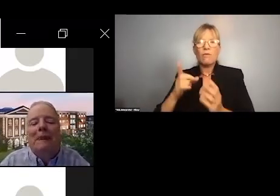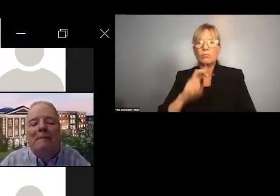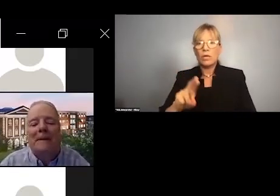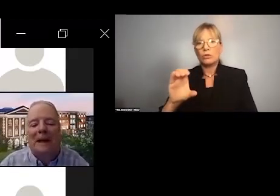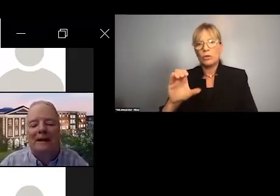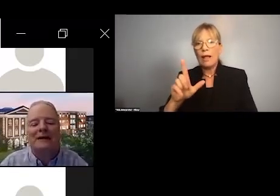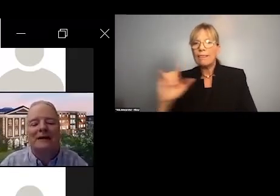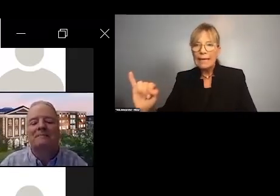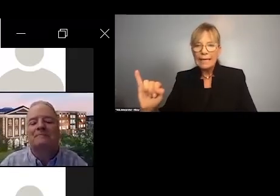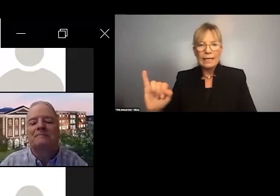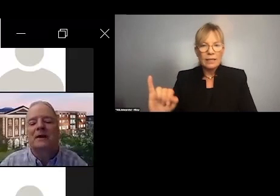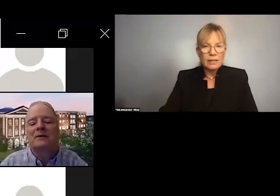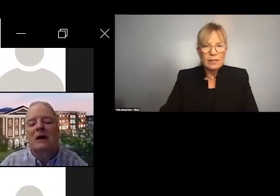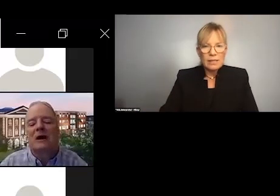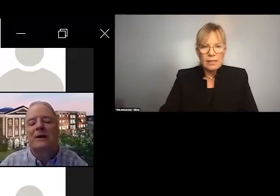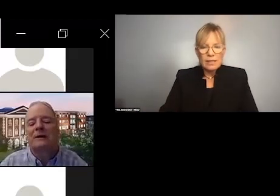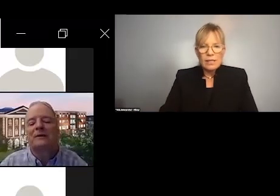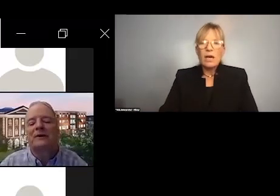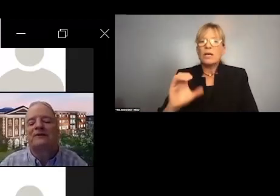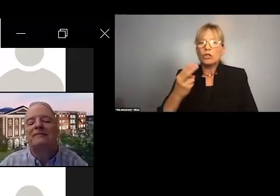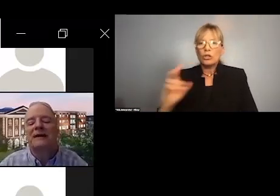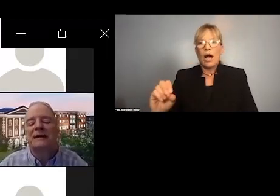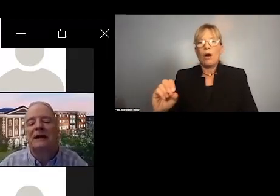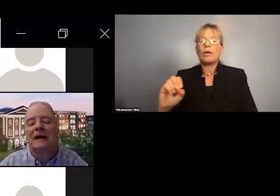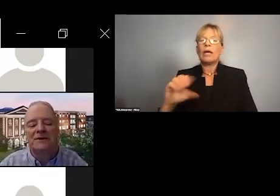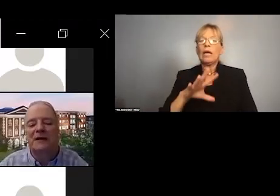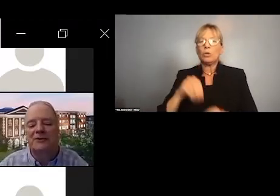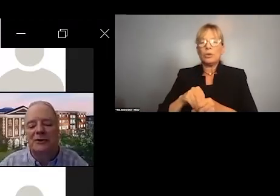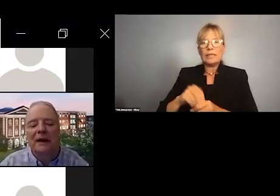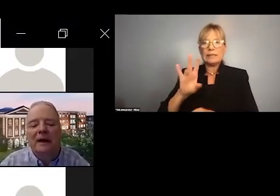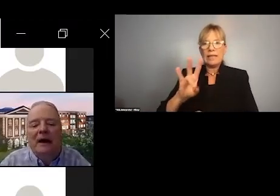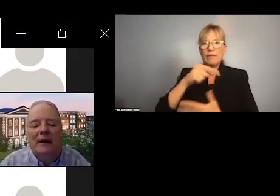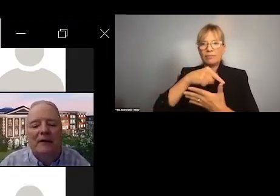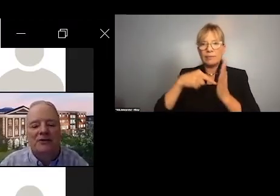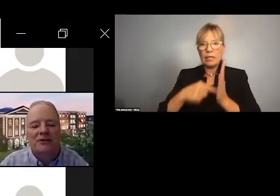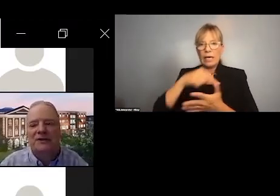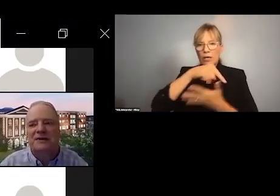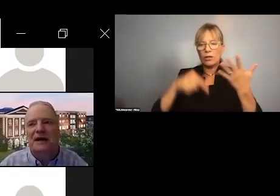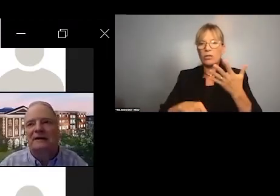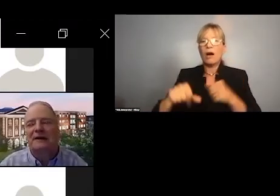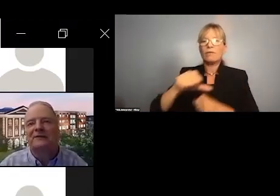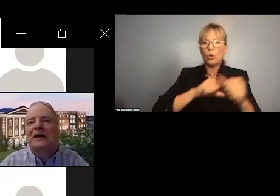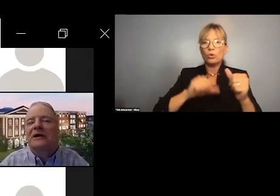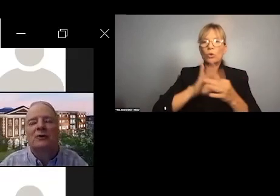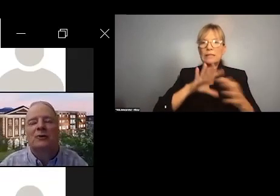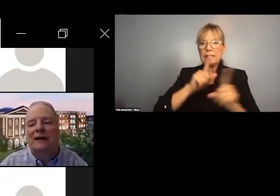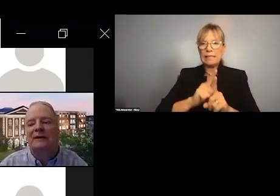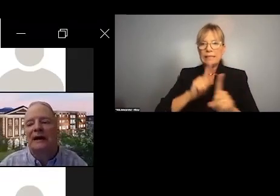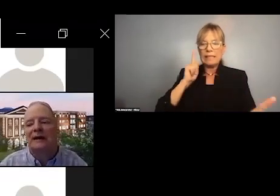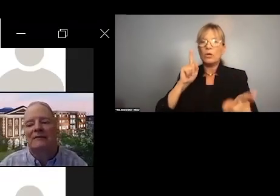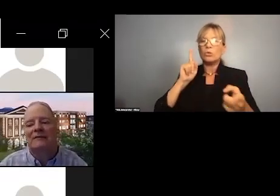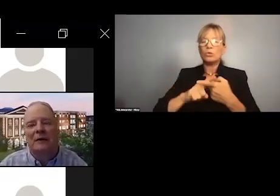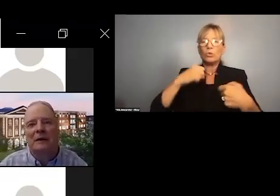Lee, and Chow included 7 indicators actually of social disconnectedness to